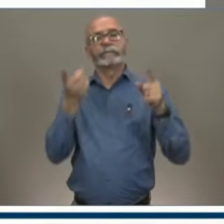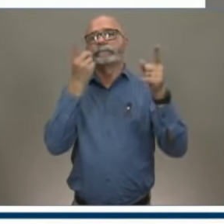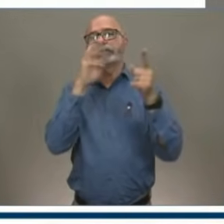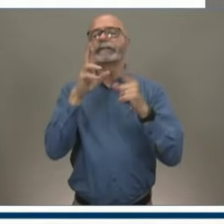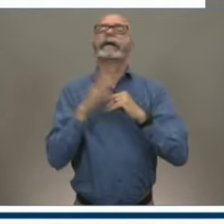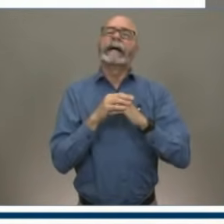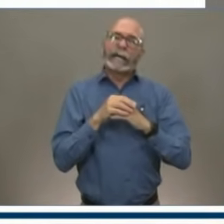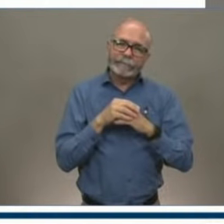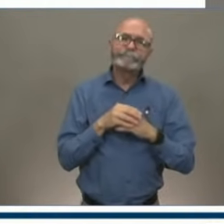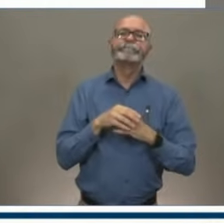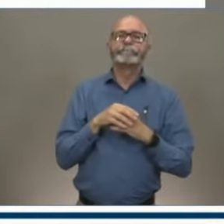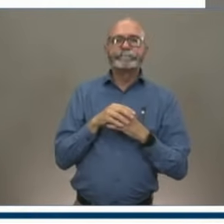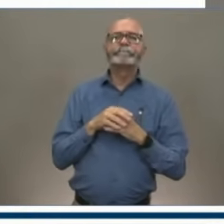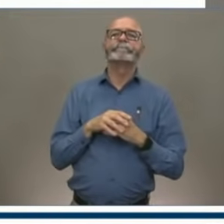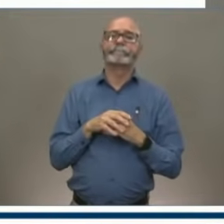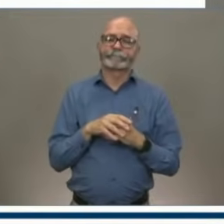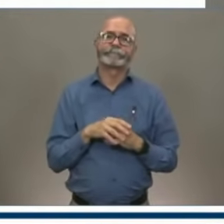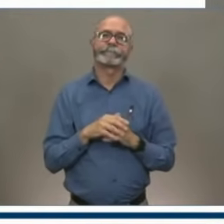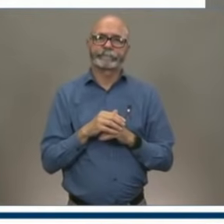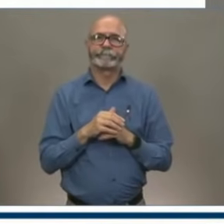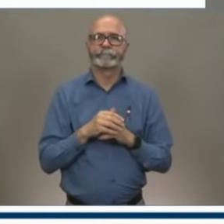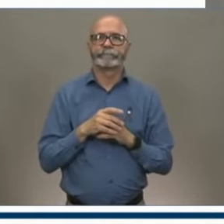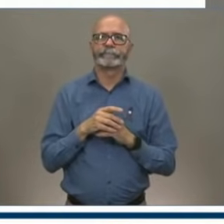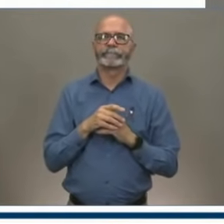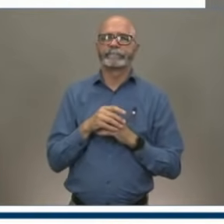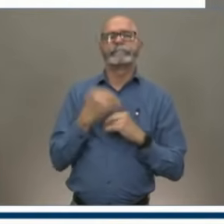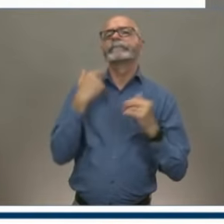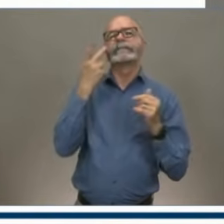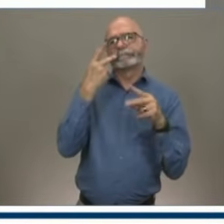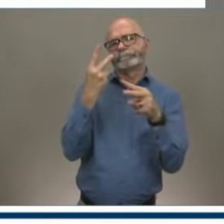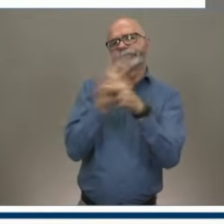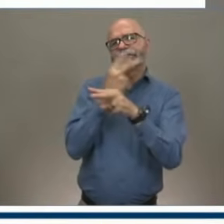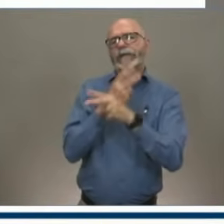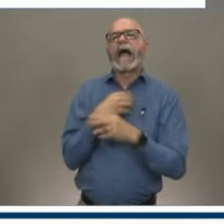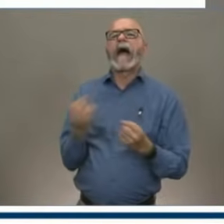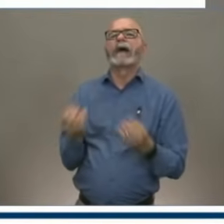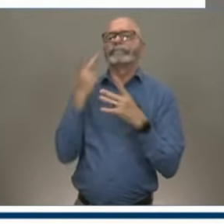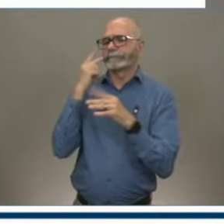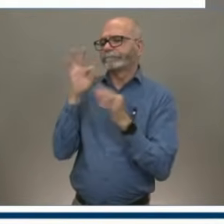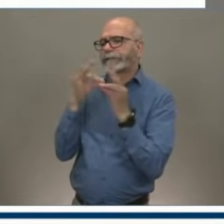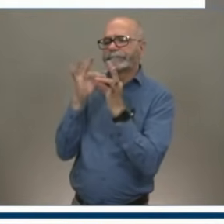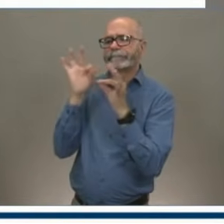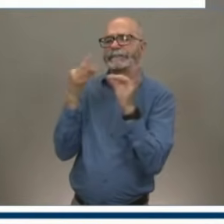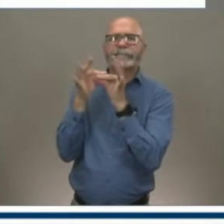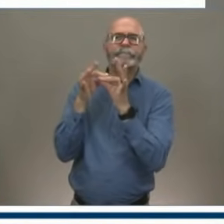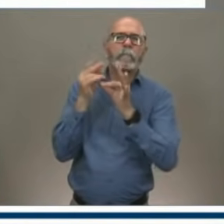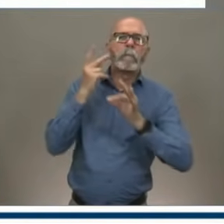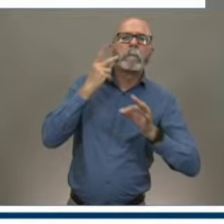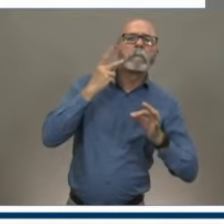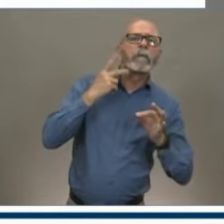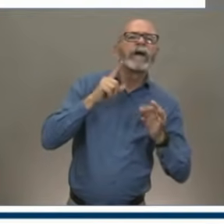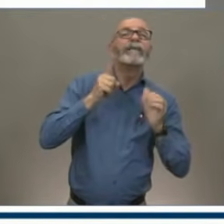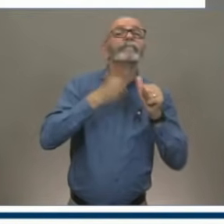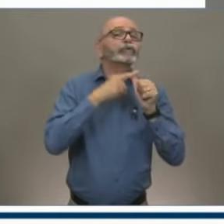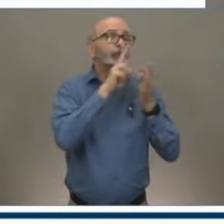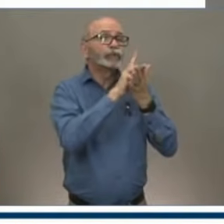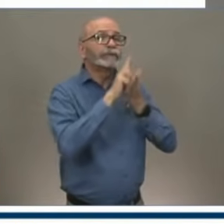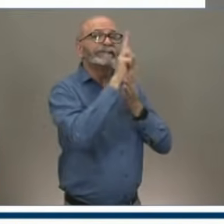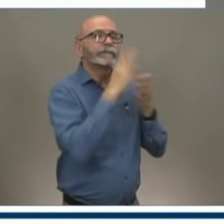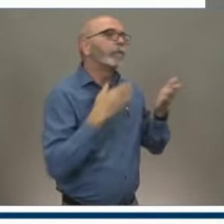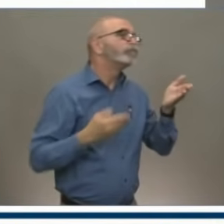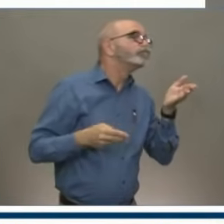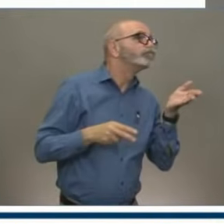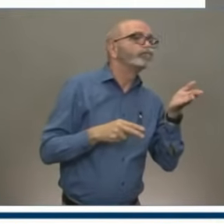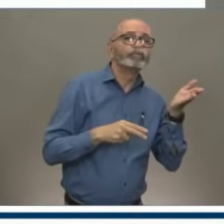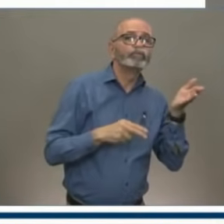since September on building capacity and testing. We started first with our university students, and we've been working in a number of